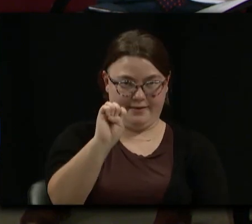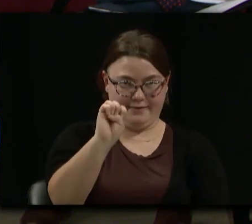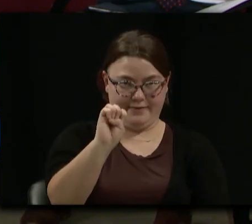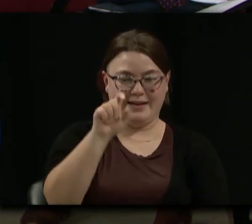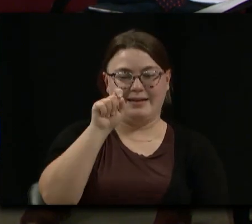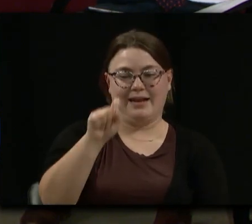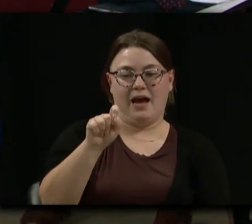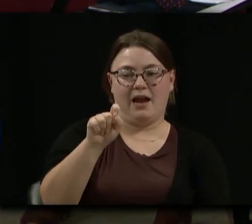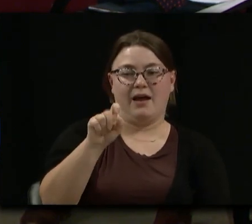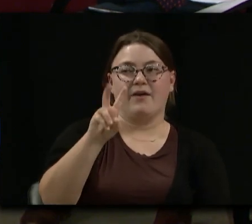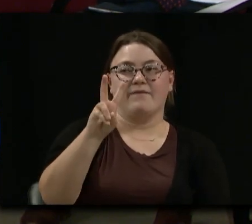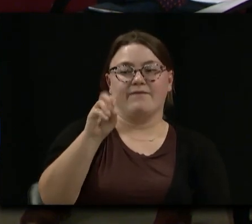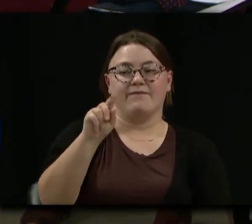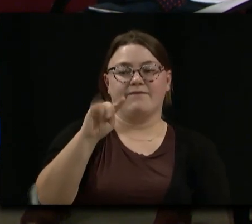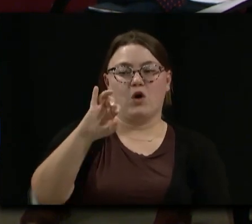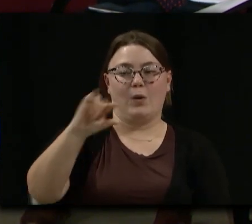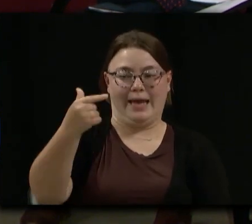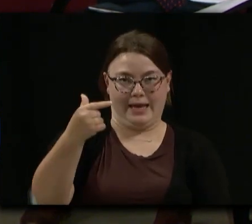www.mcsafevoting.com.